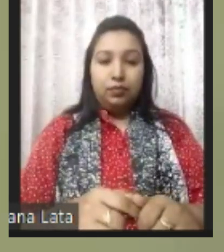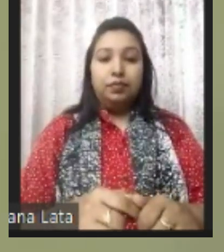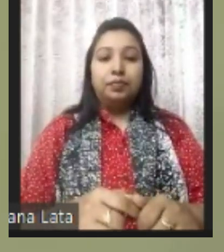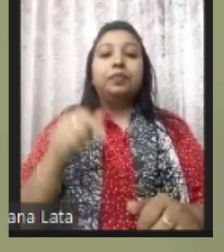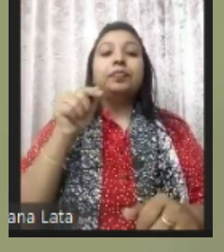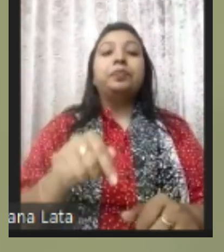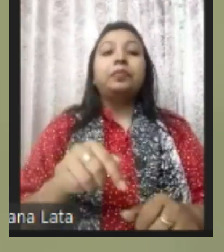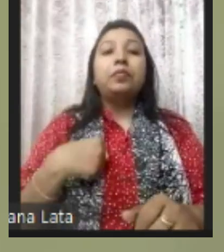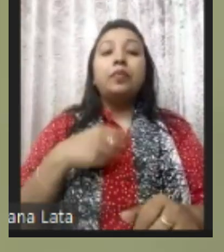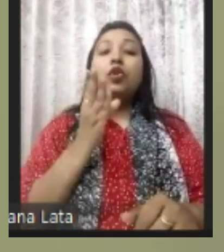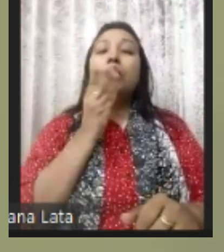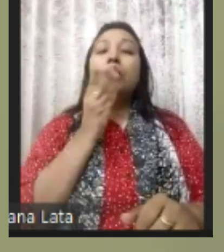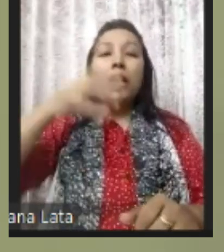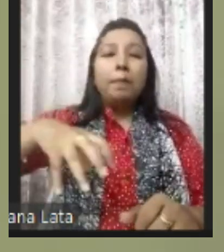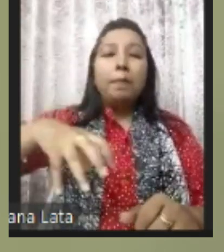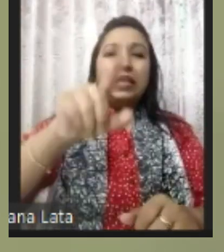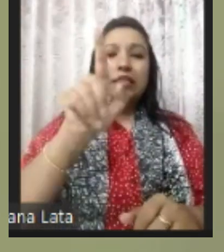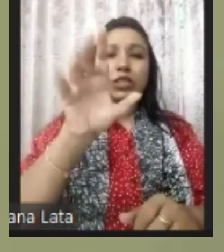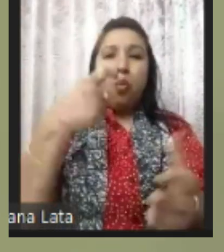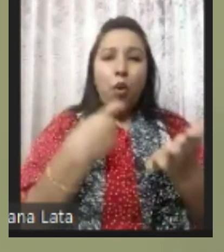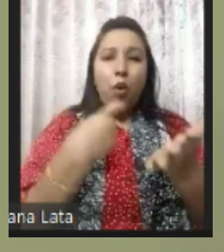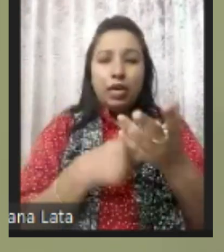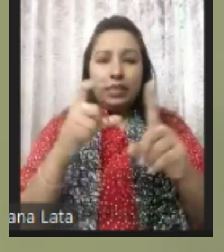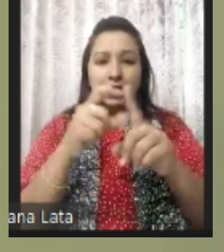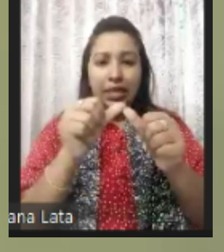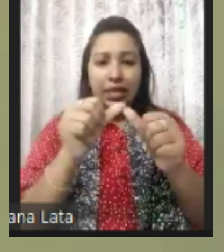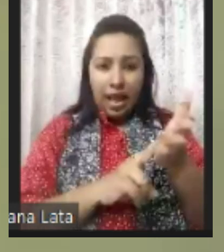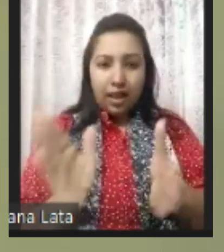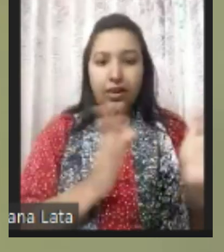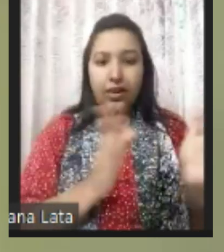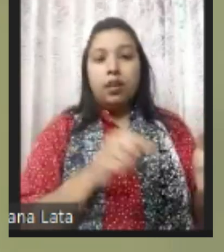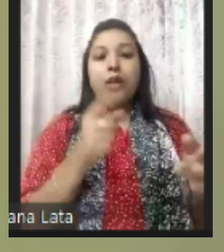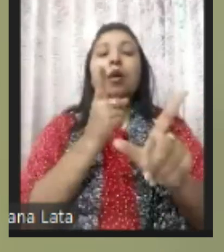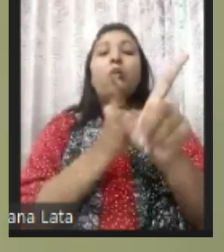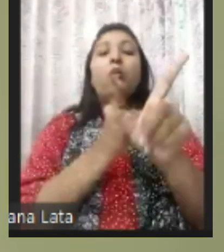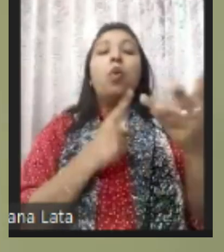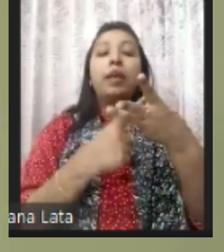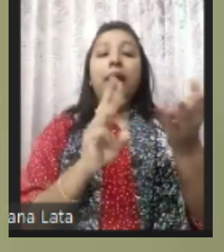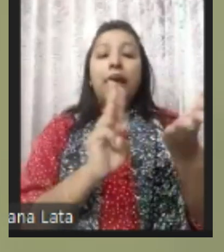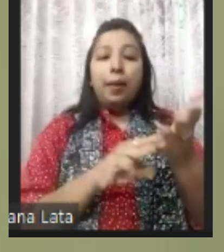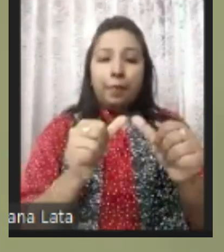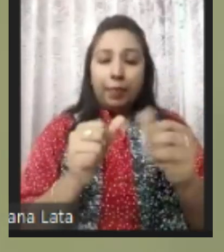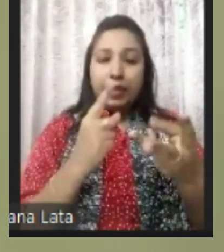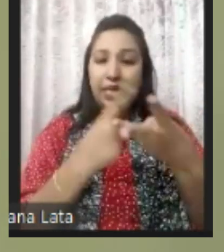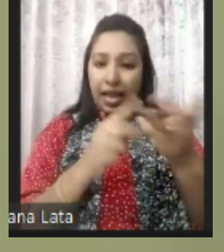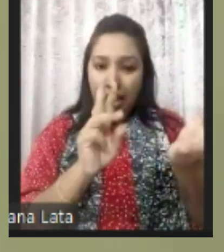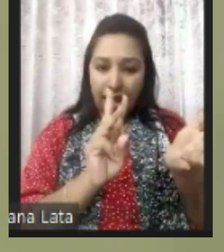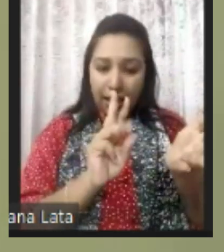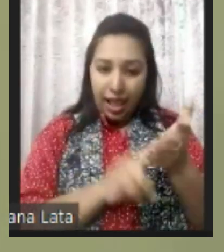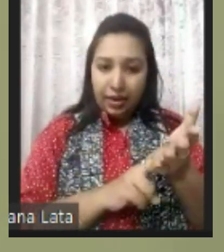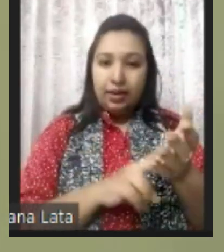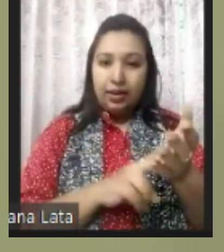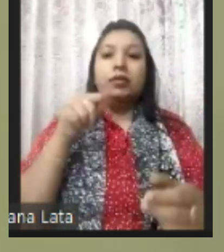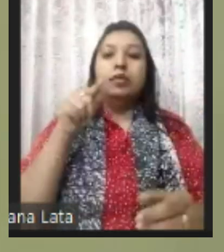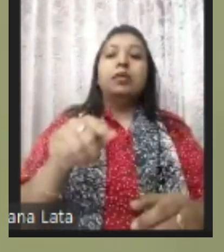those countries will get the benefit of making these platforms inclusive and accessible to persons with disabilities.